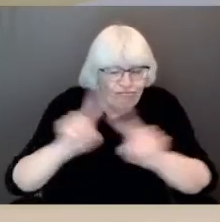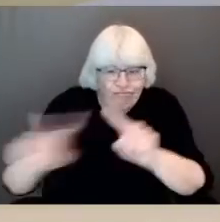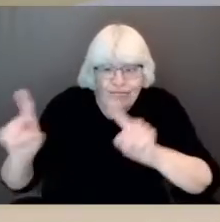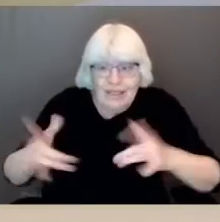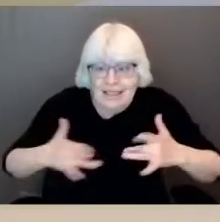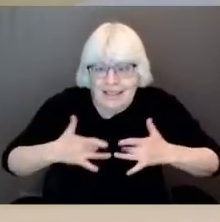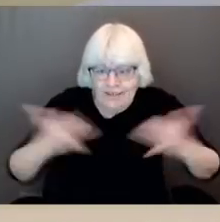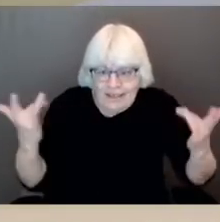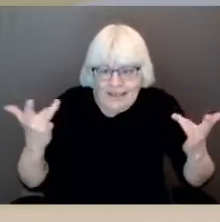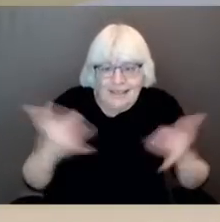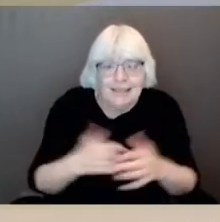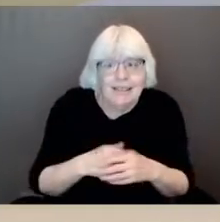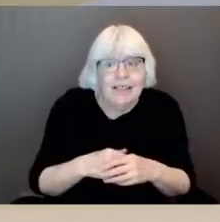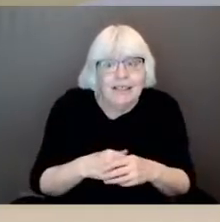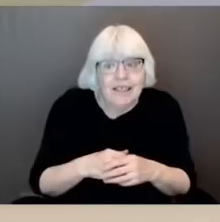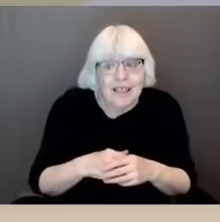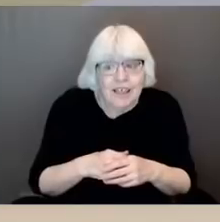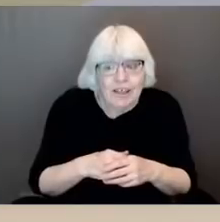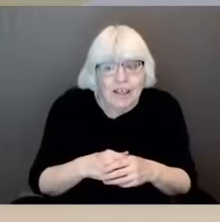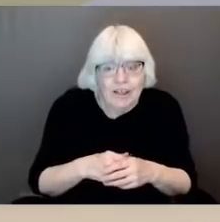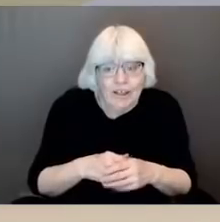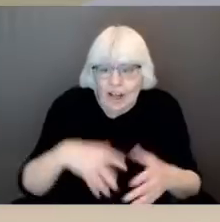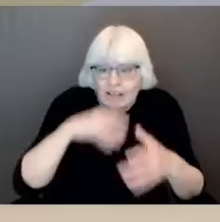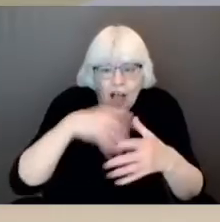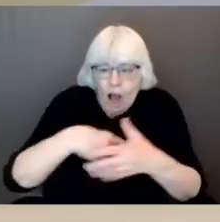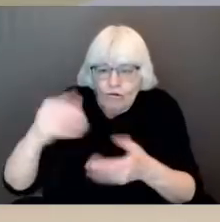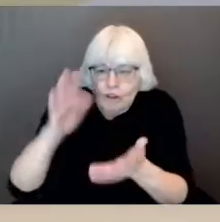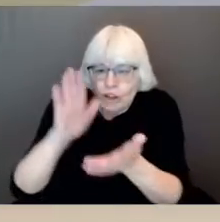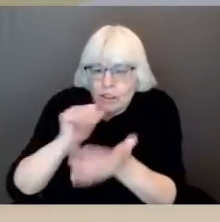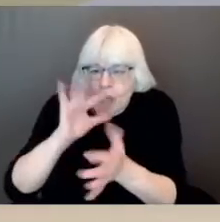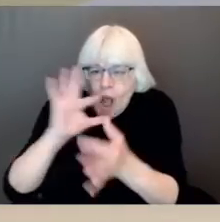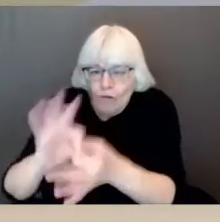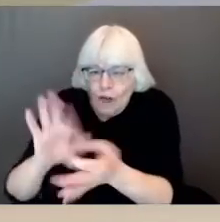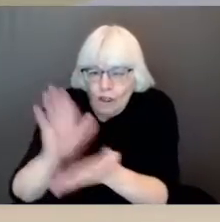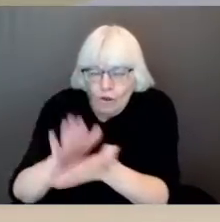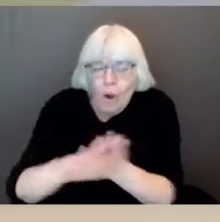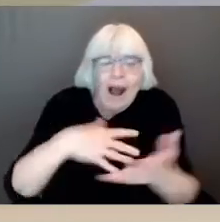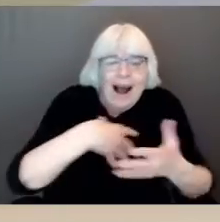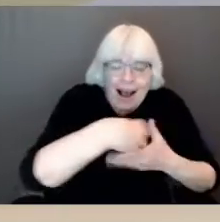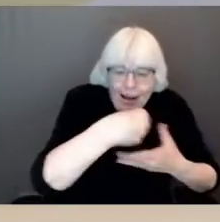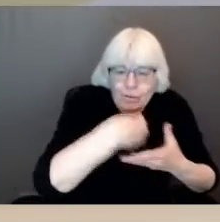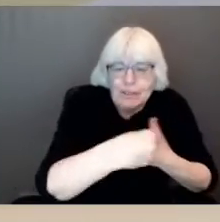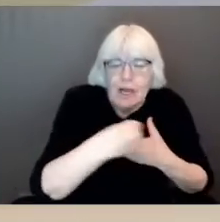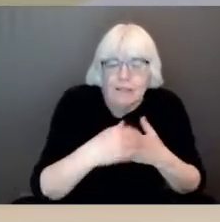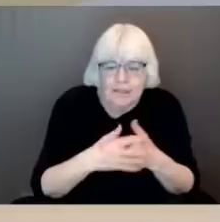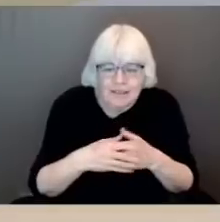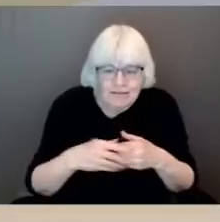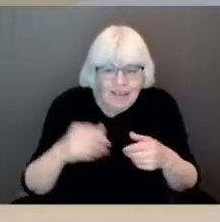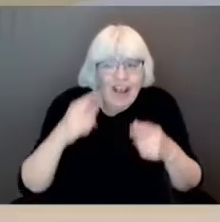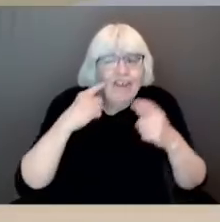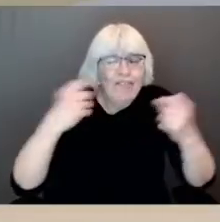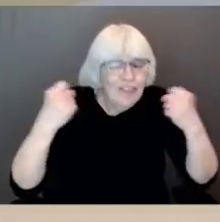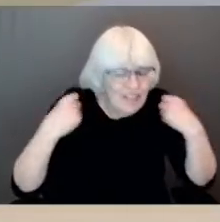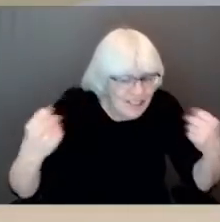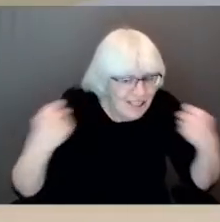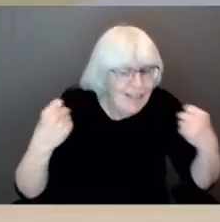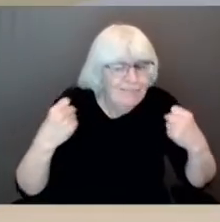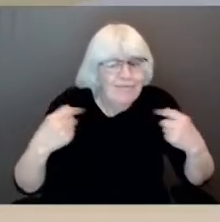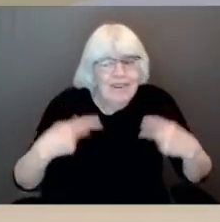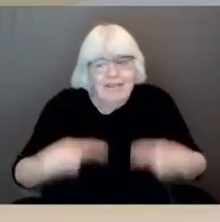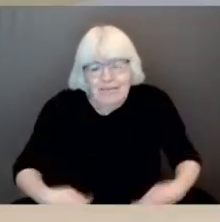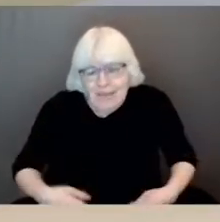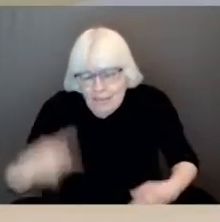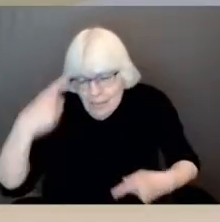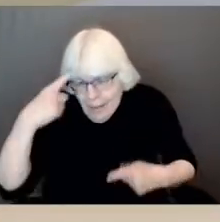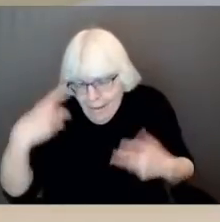school. And recognizing the importance of the physical and mental health and the value